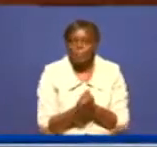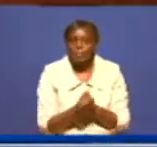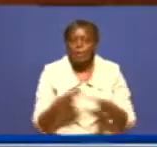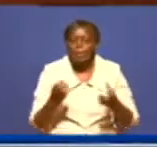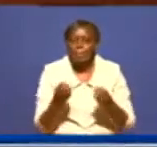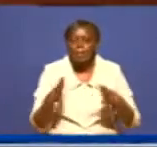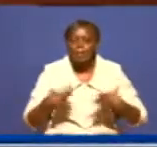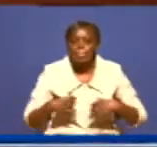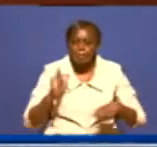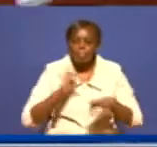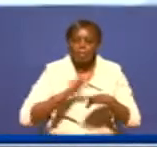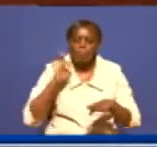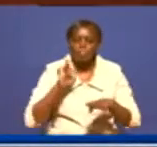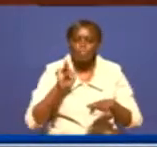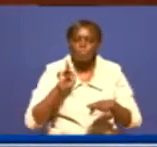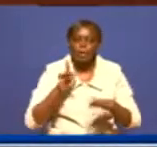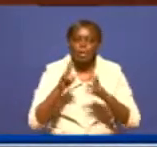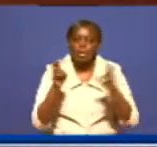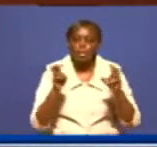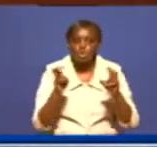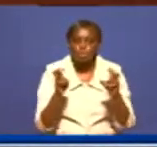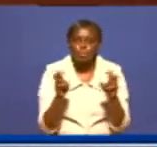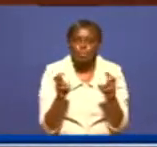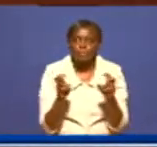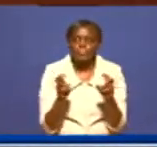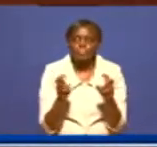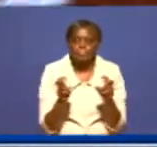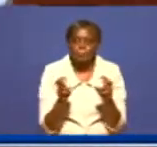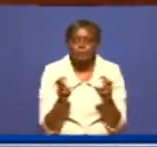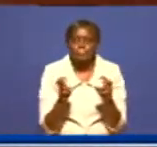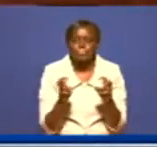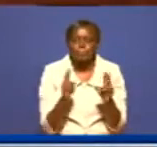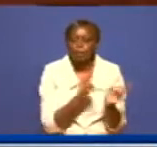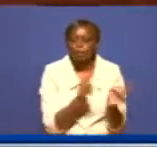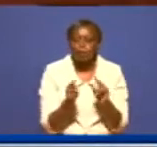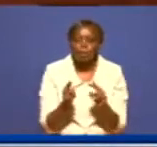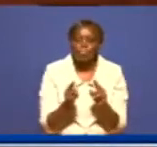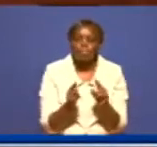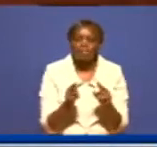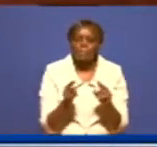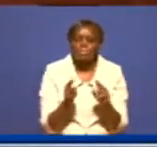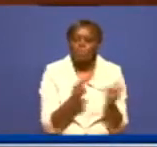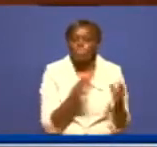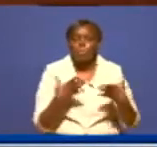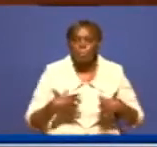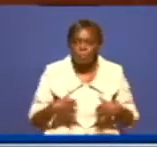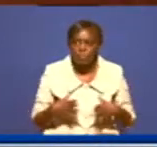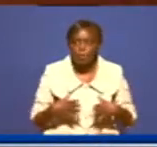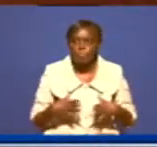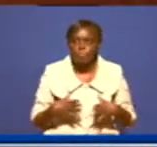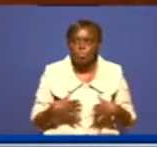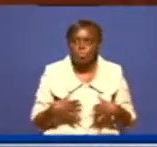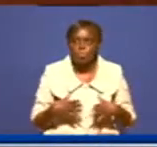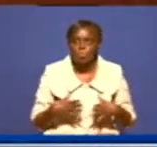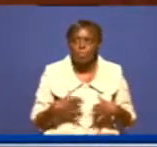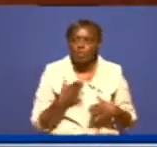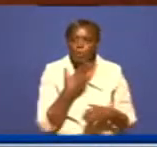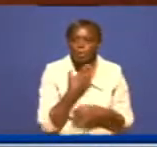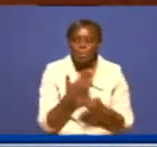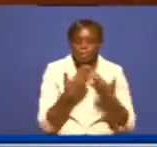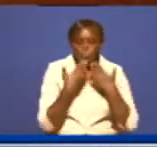affected by these issues, Mr. Speaker, are normally the hustlers. And we'll be looking at, and I really want to